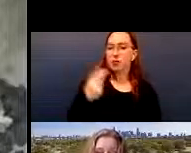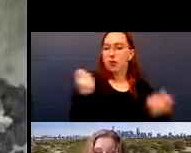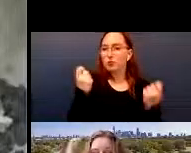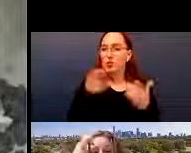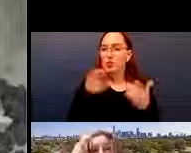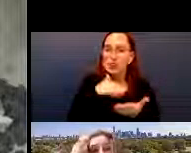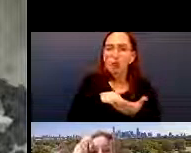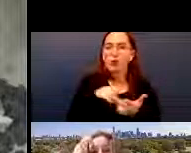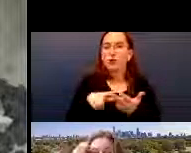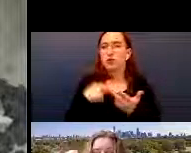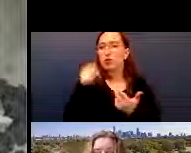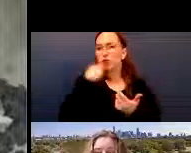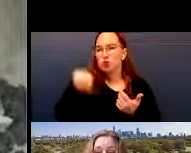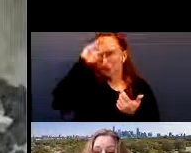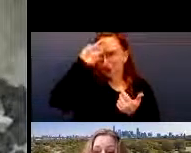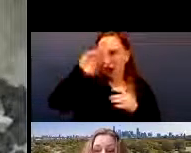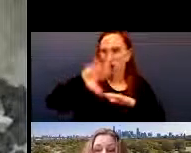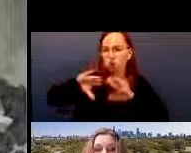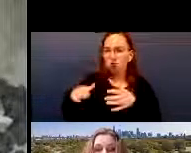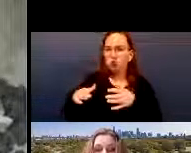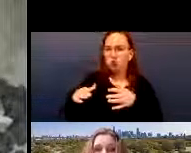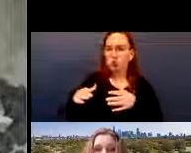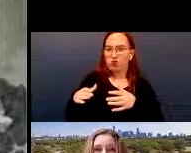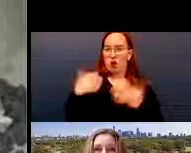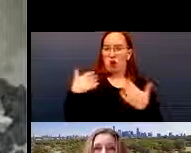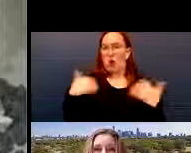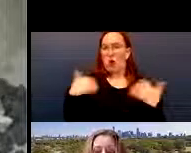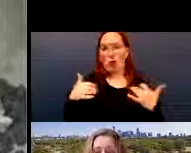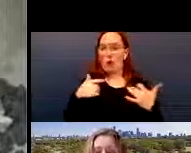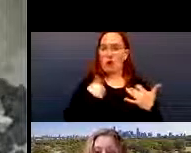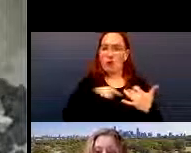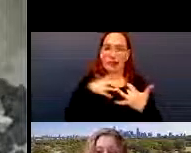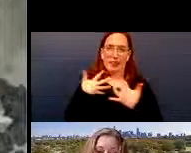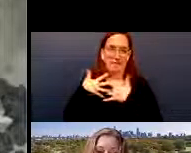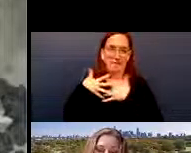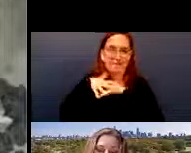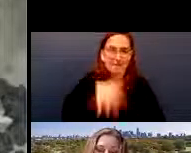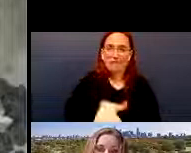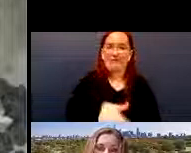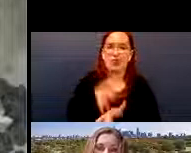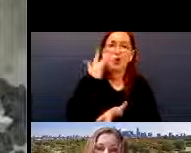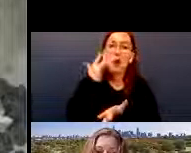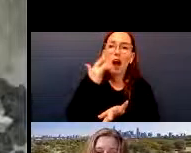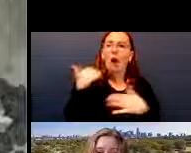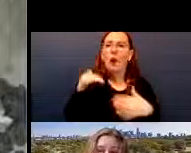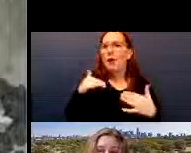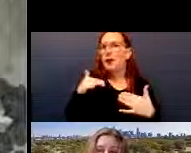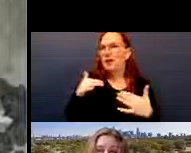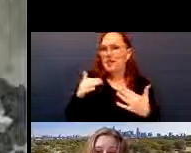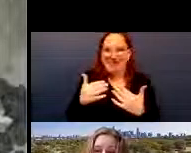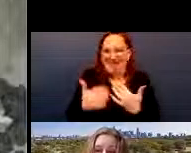polo field has been highly degraded due to the amount of vehicular use that it sees just about daily.